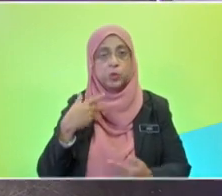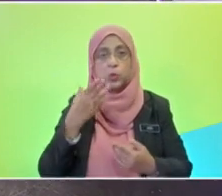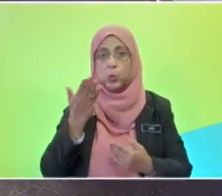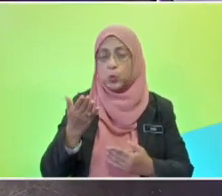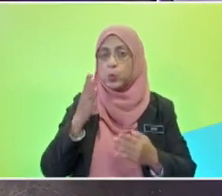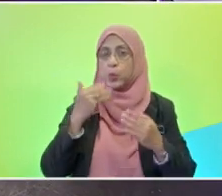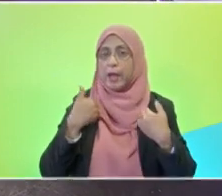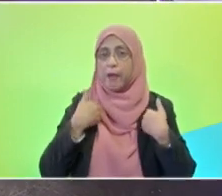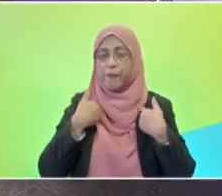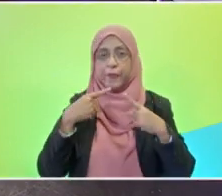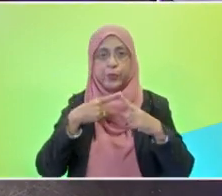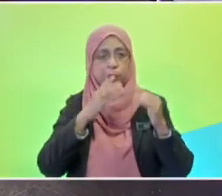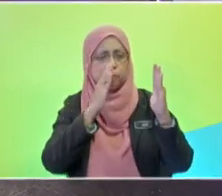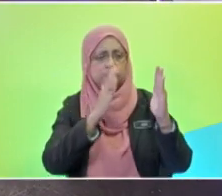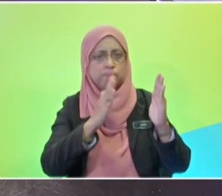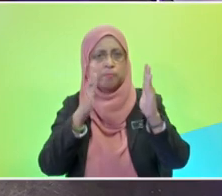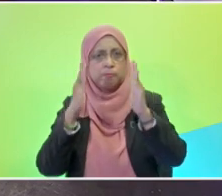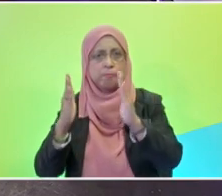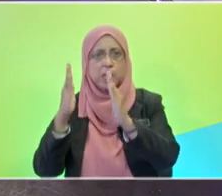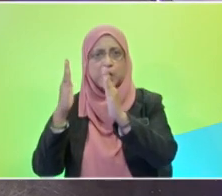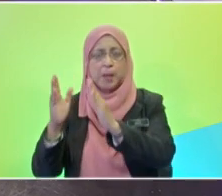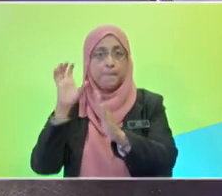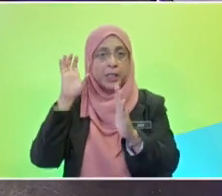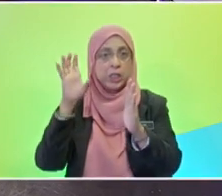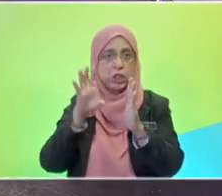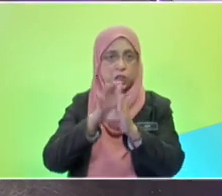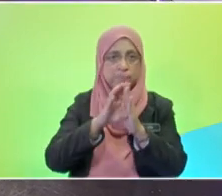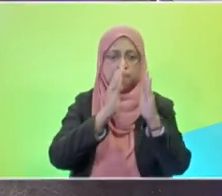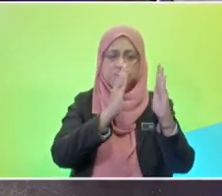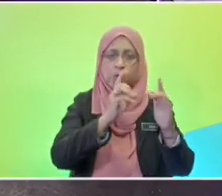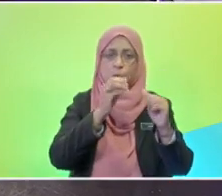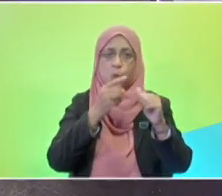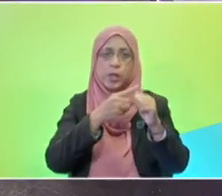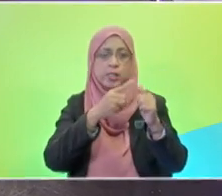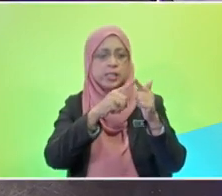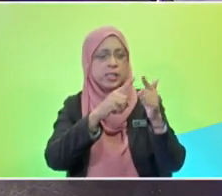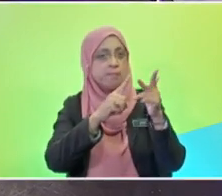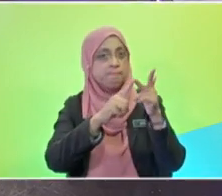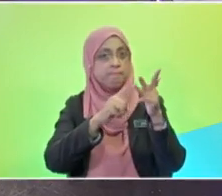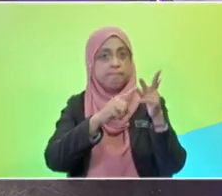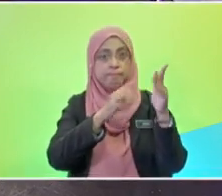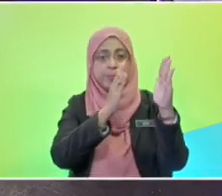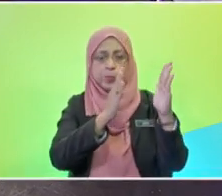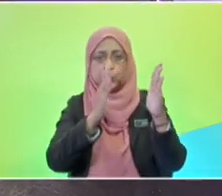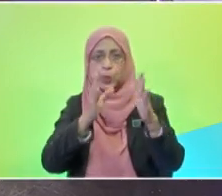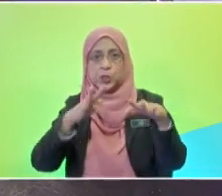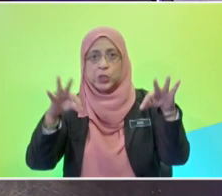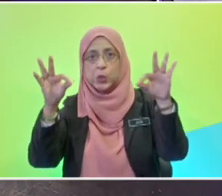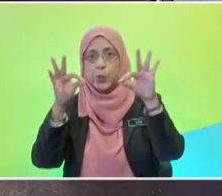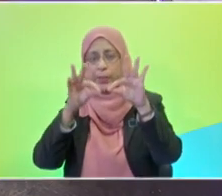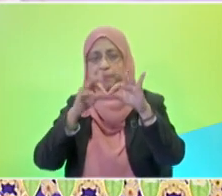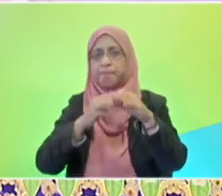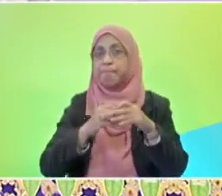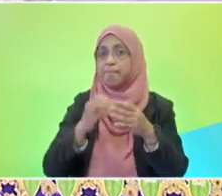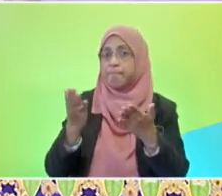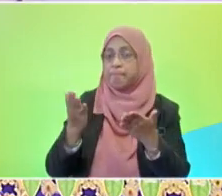told earlier, right? You have to look at the picture and arrange it accordingly. Okay. So, how about